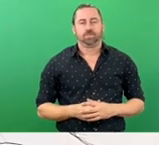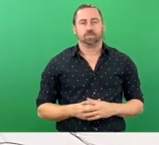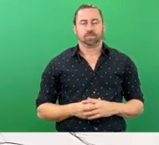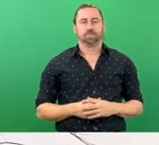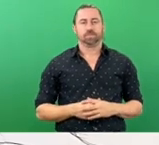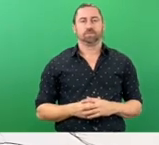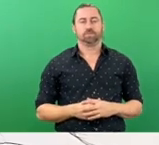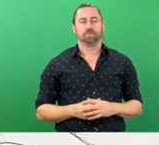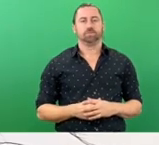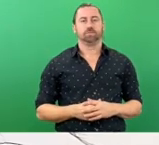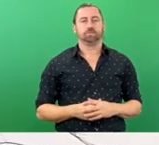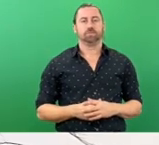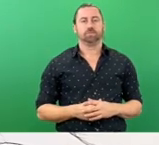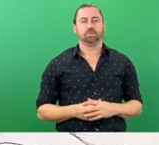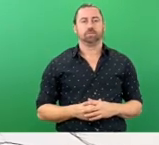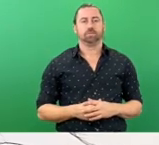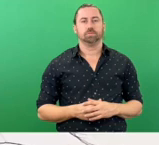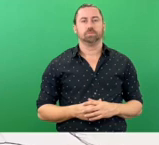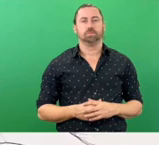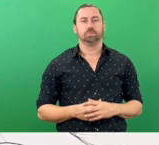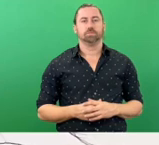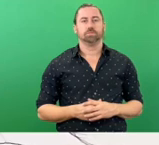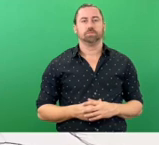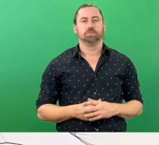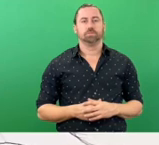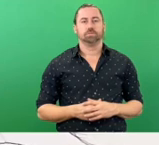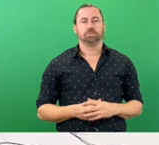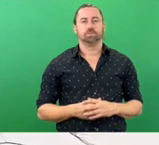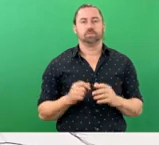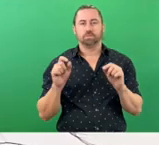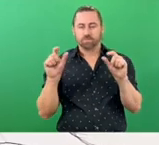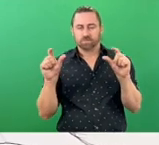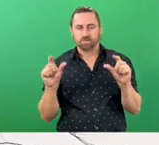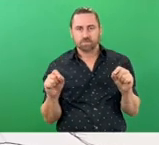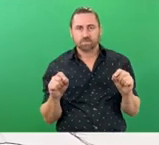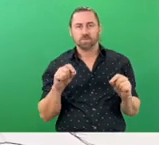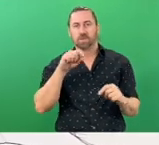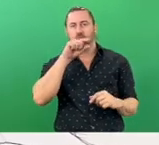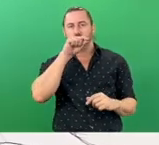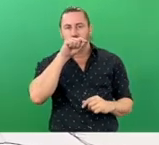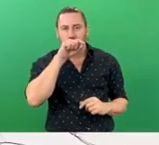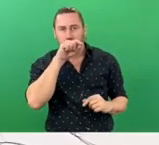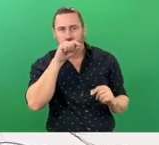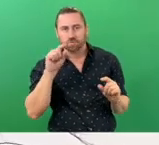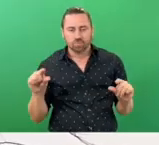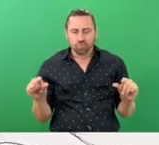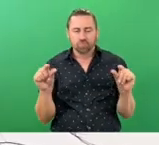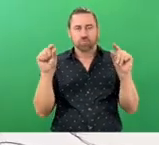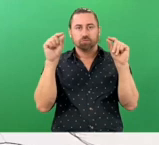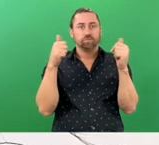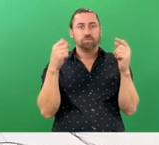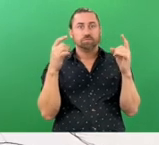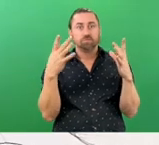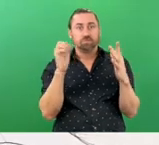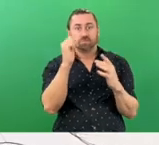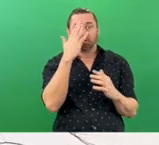It's got these beautiful little volutes on the side with the birds on them. All right,